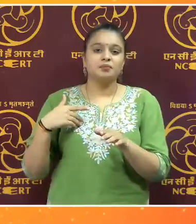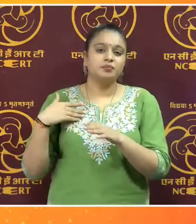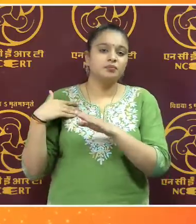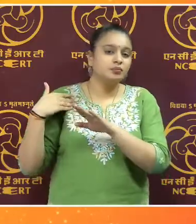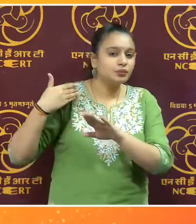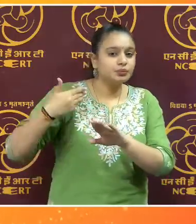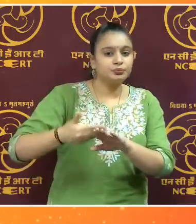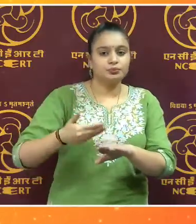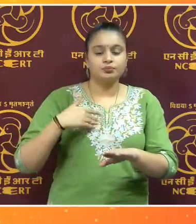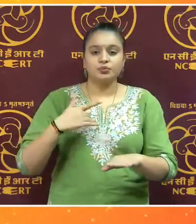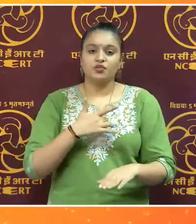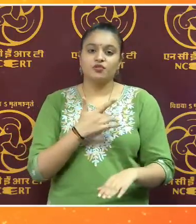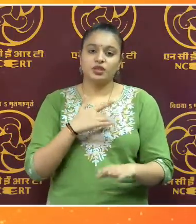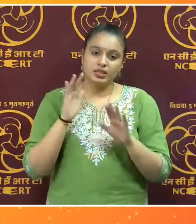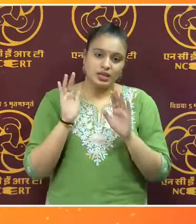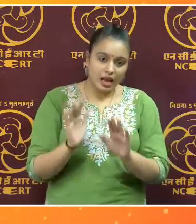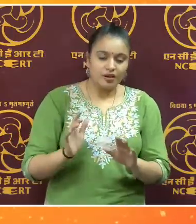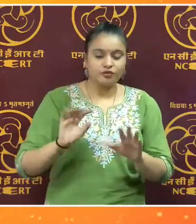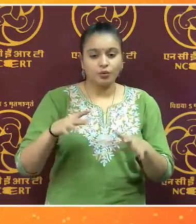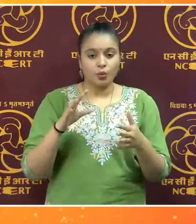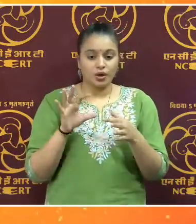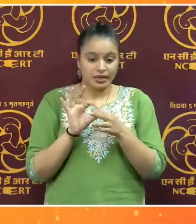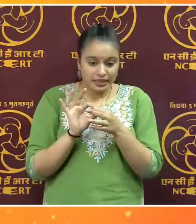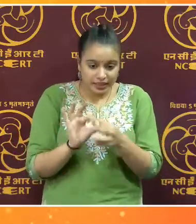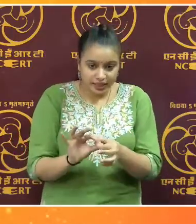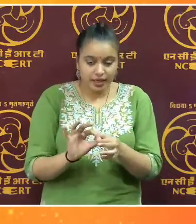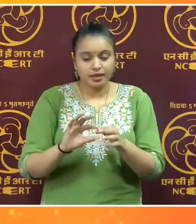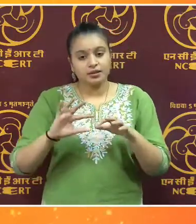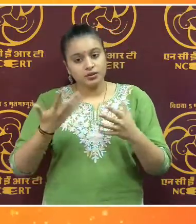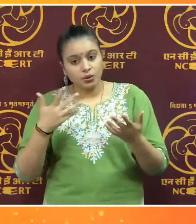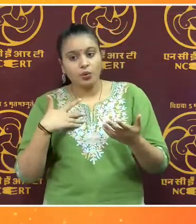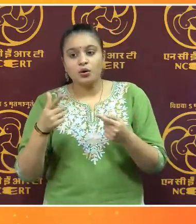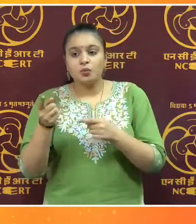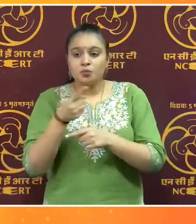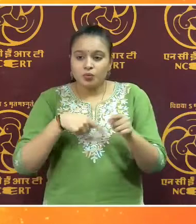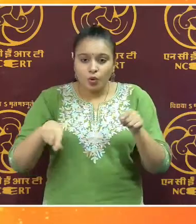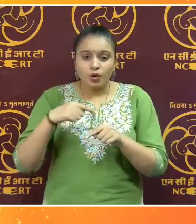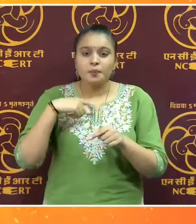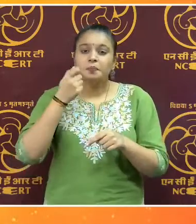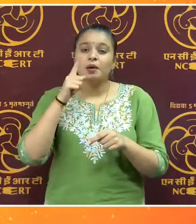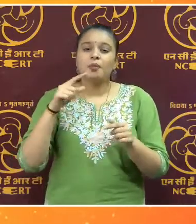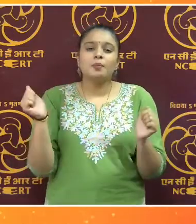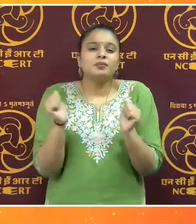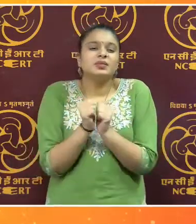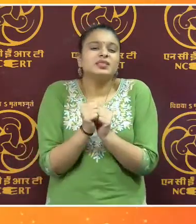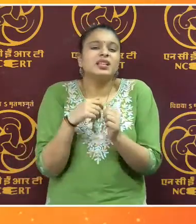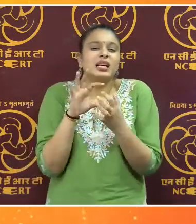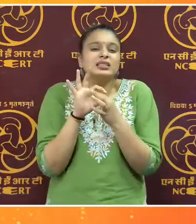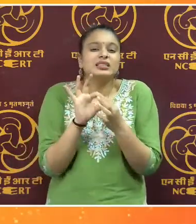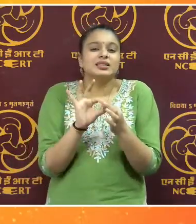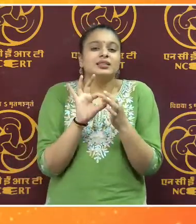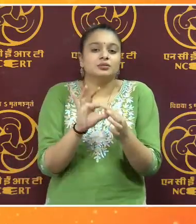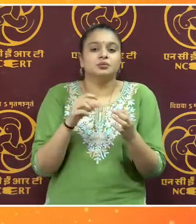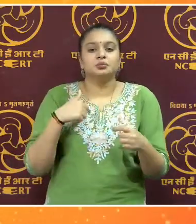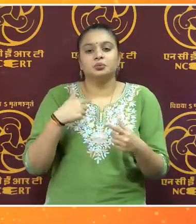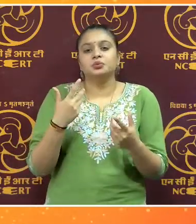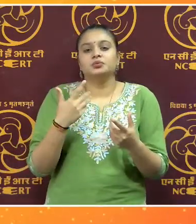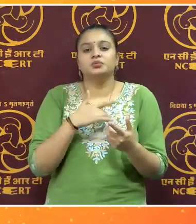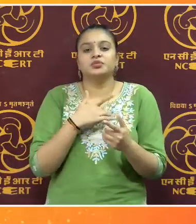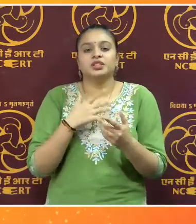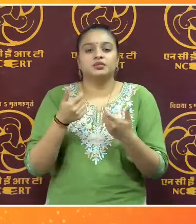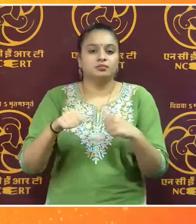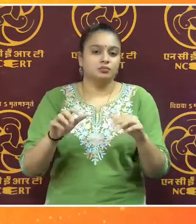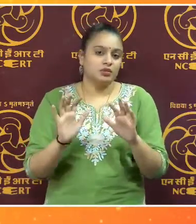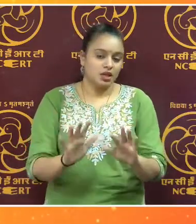has lacked that compassion, that attachment, that warmth which he was supposed to get from his parents. Right.